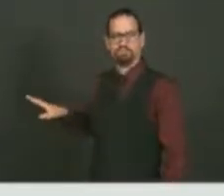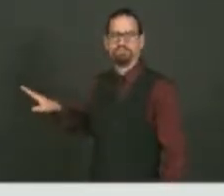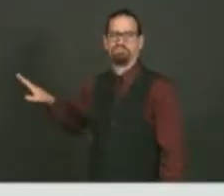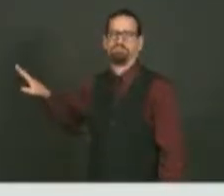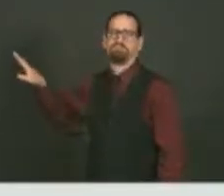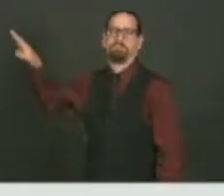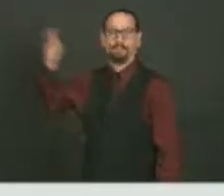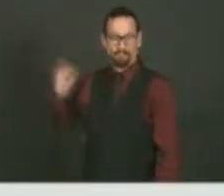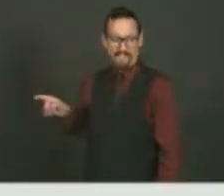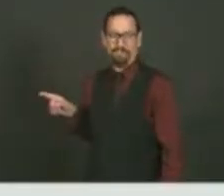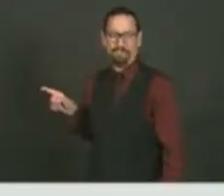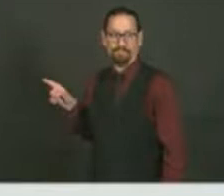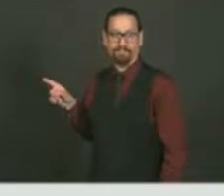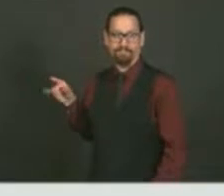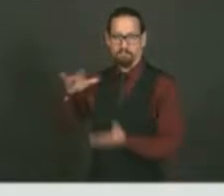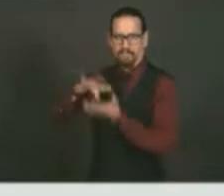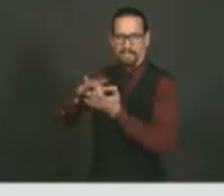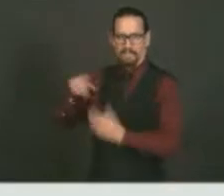And